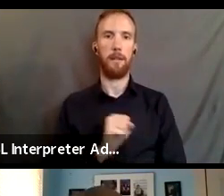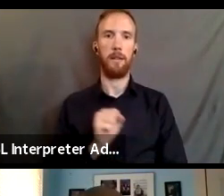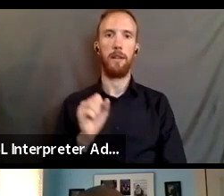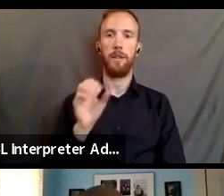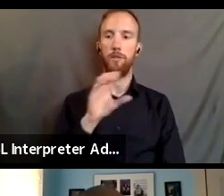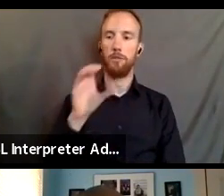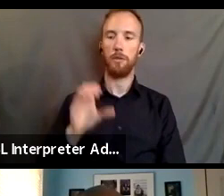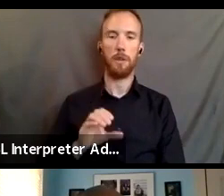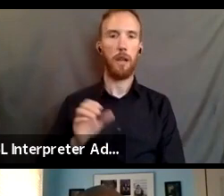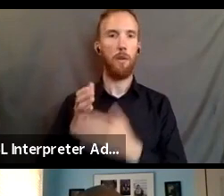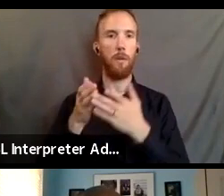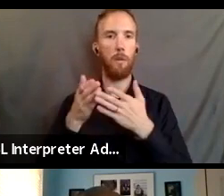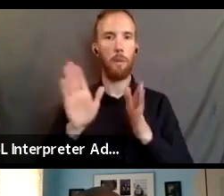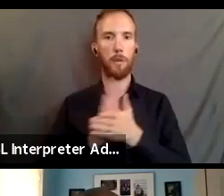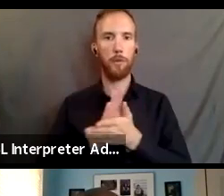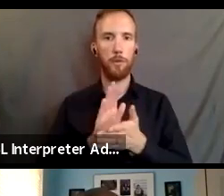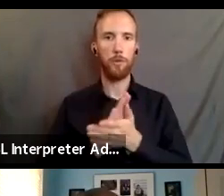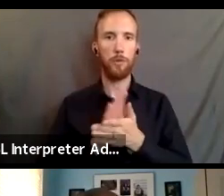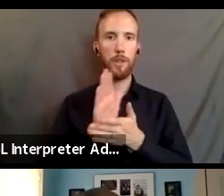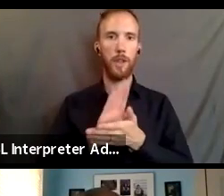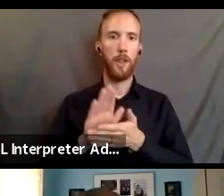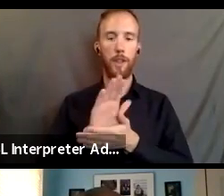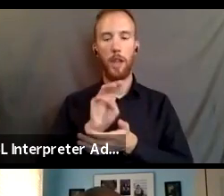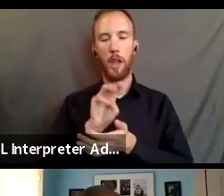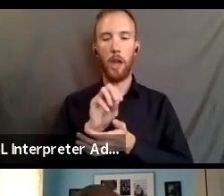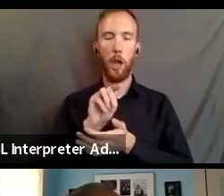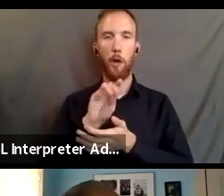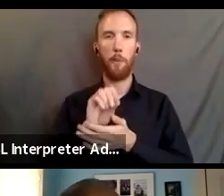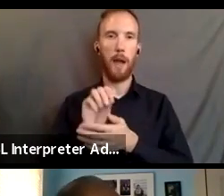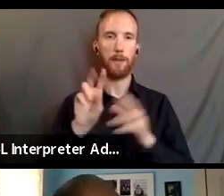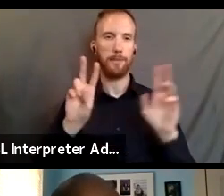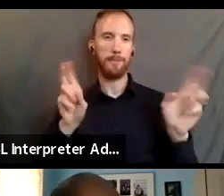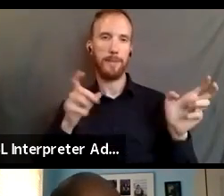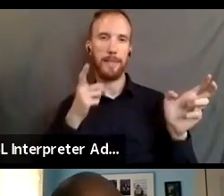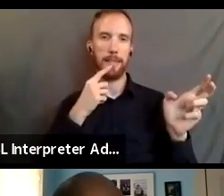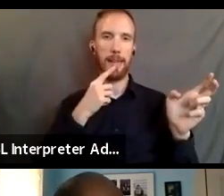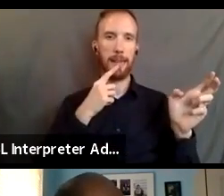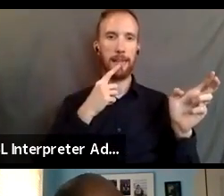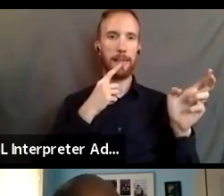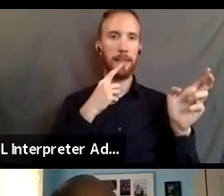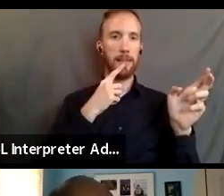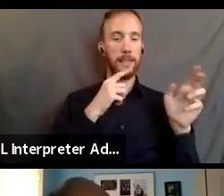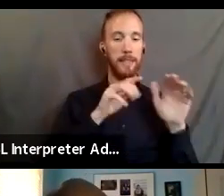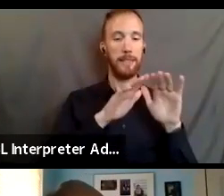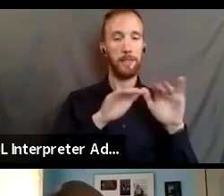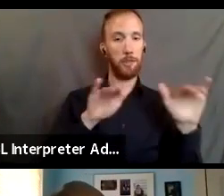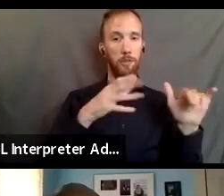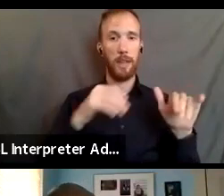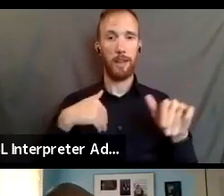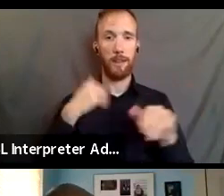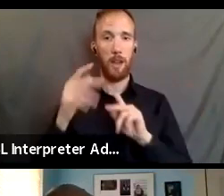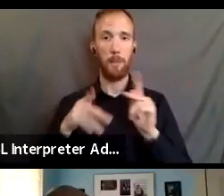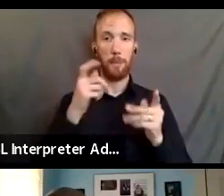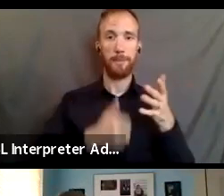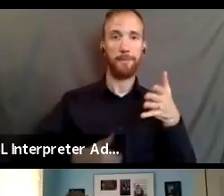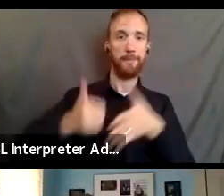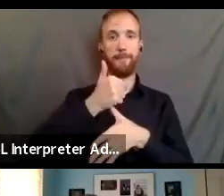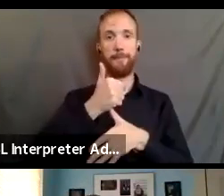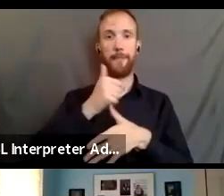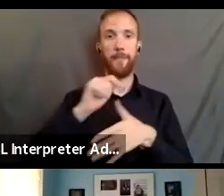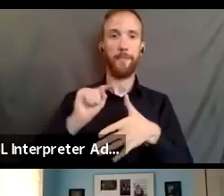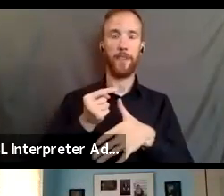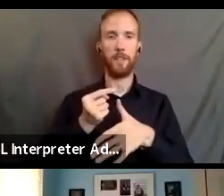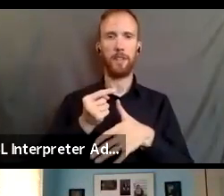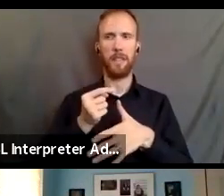put children and young people first and if that is the case then why are we not listening to young people saying that we do not want